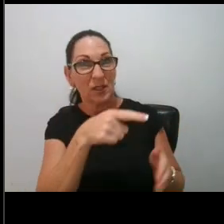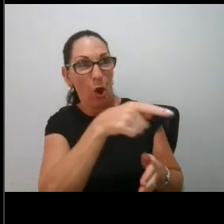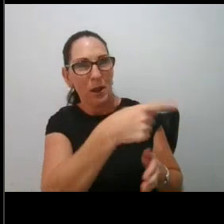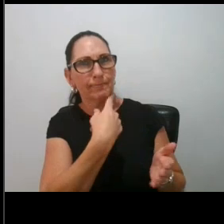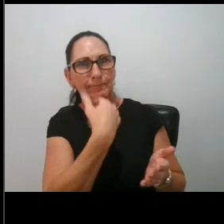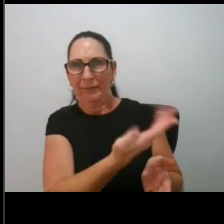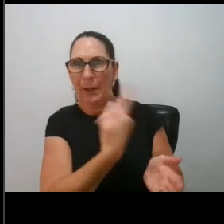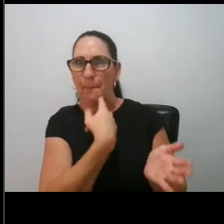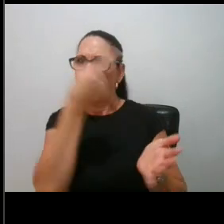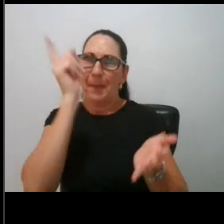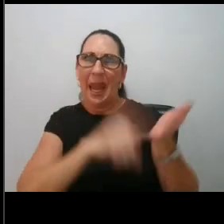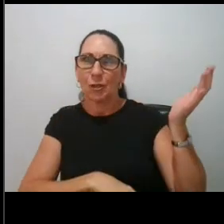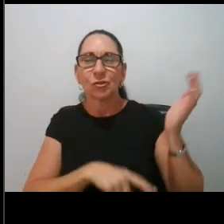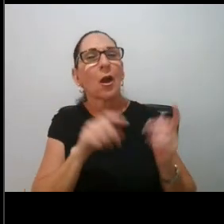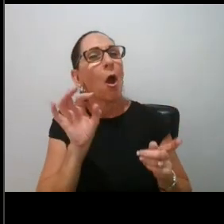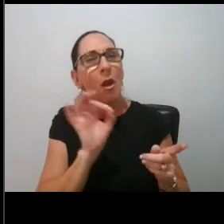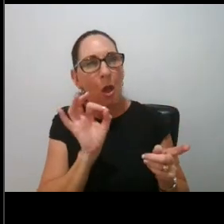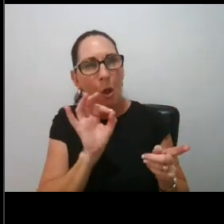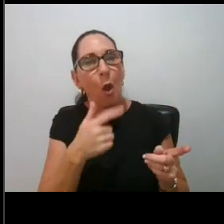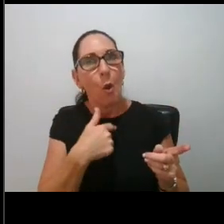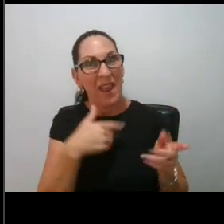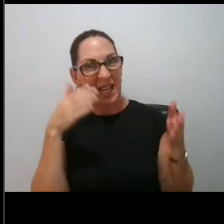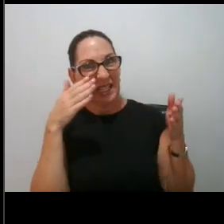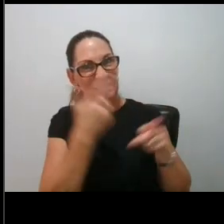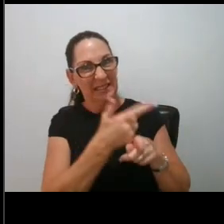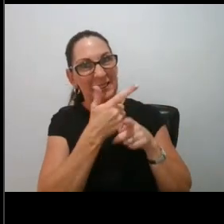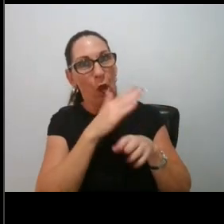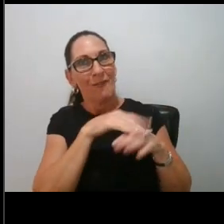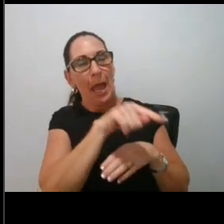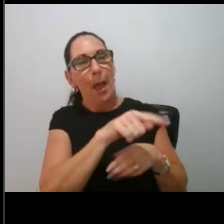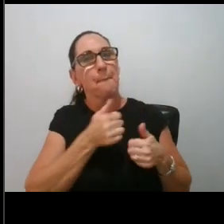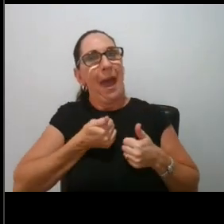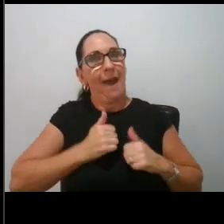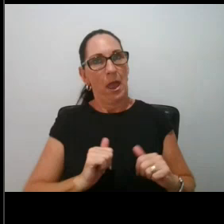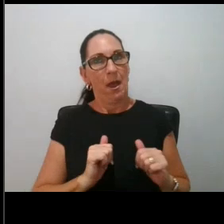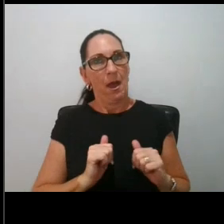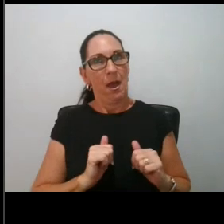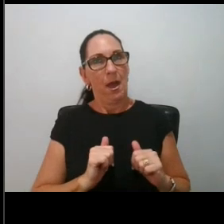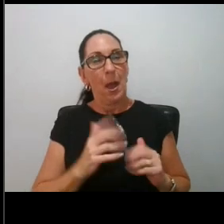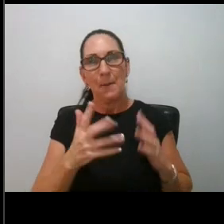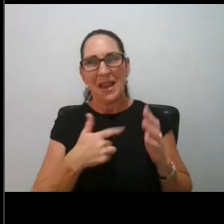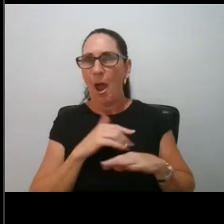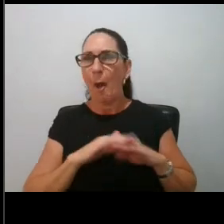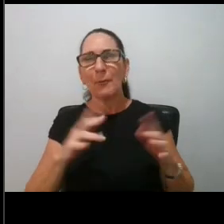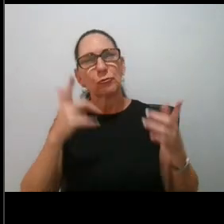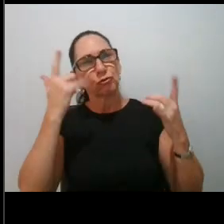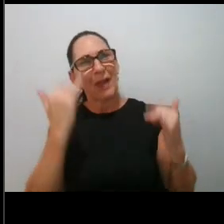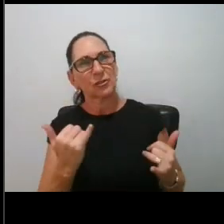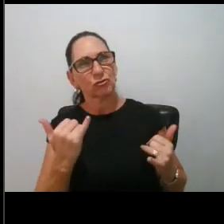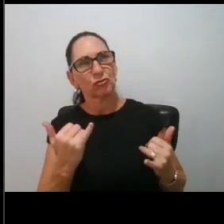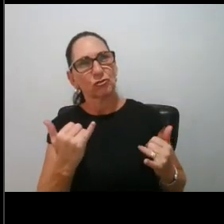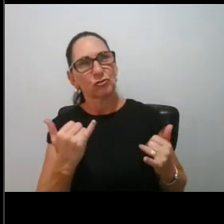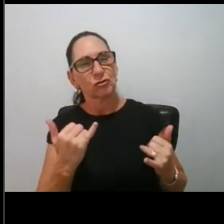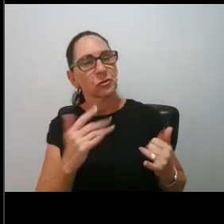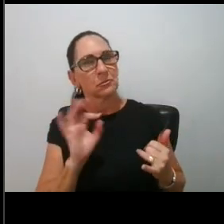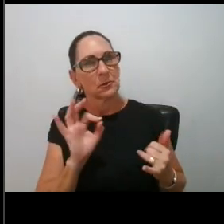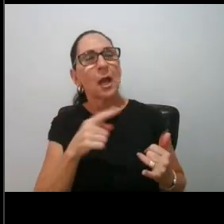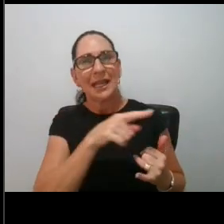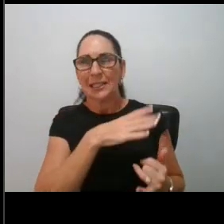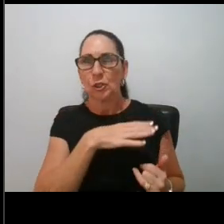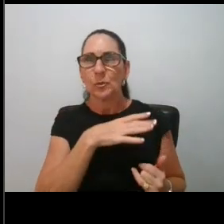defendant, but we focus on their behaviour. So making that distinction between not judging the person, but asking them to be accountable for their